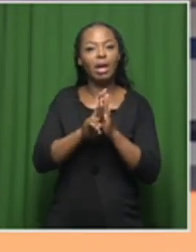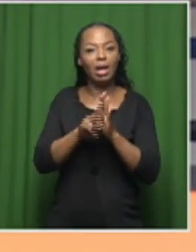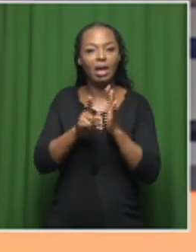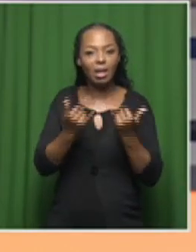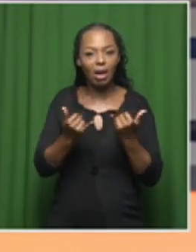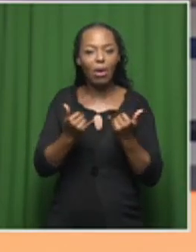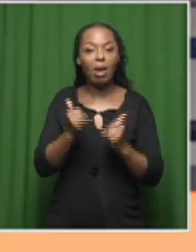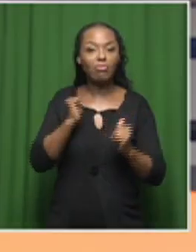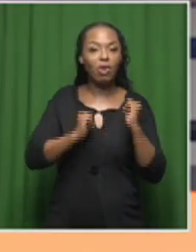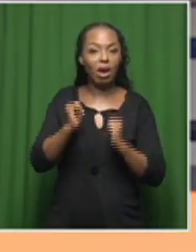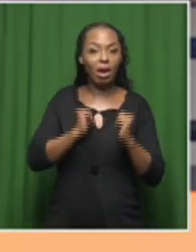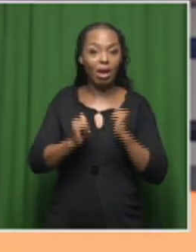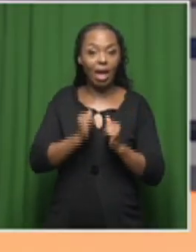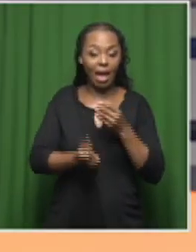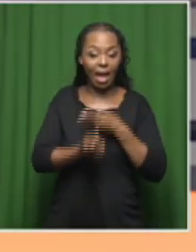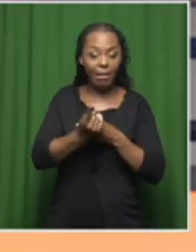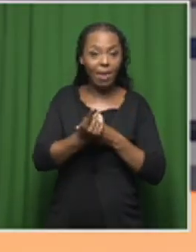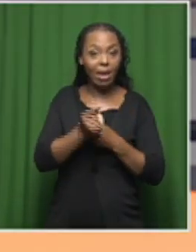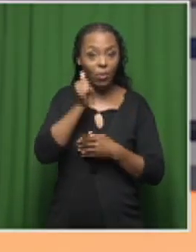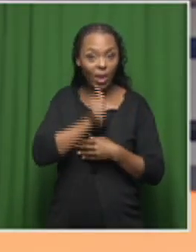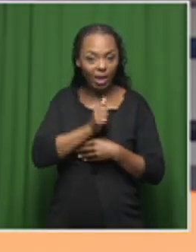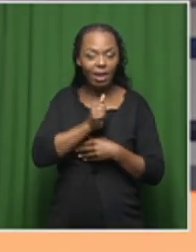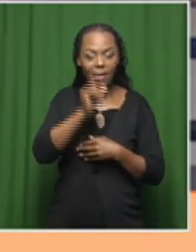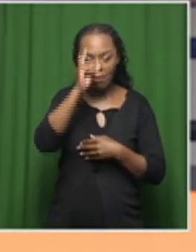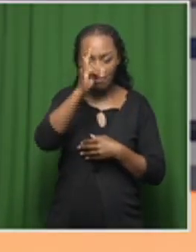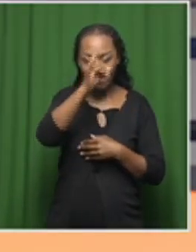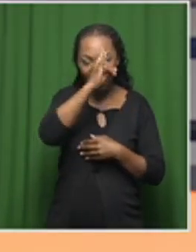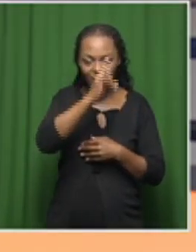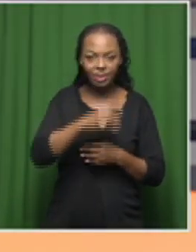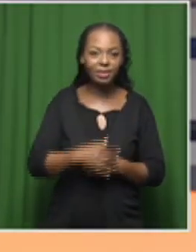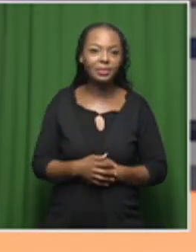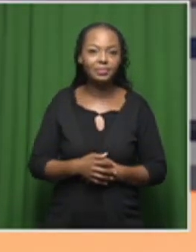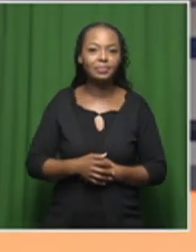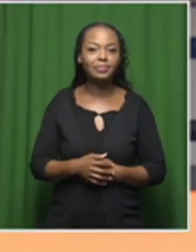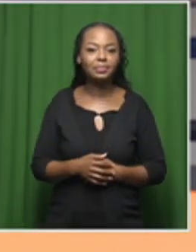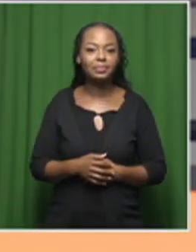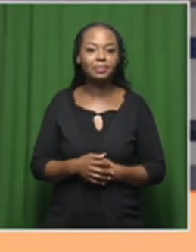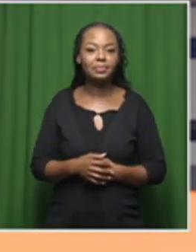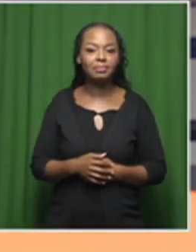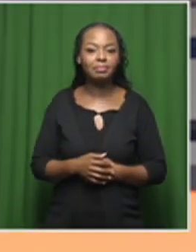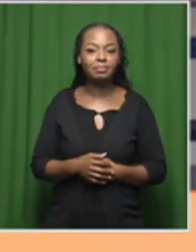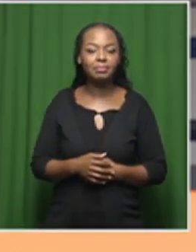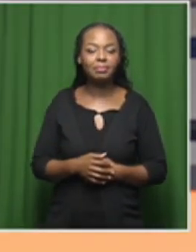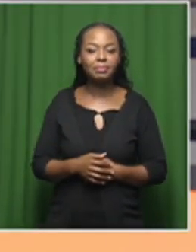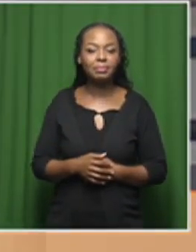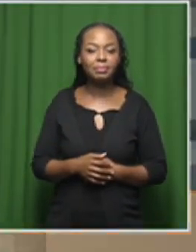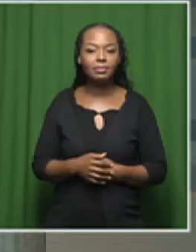this March. But as we leave that conversation there, I'm going to hand it back to Sims. He's standing by with some more action.